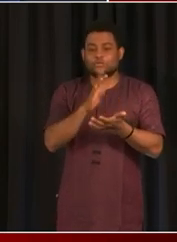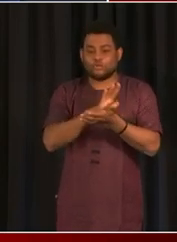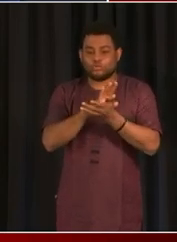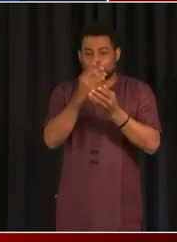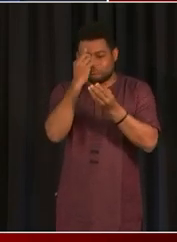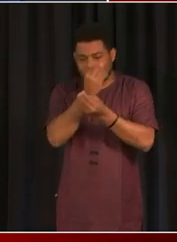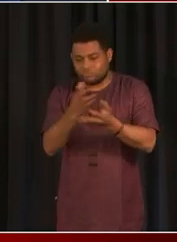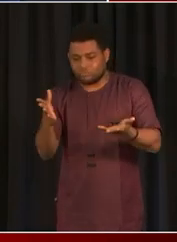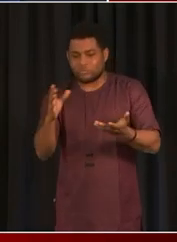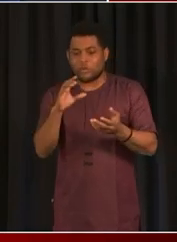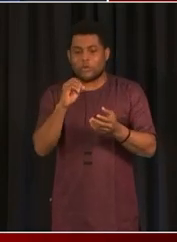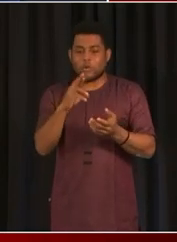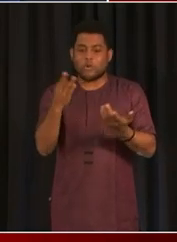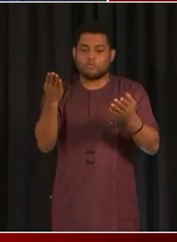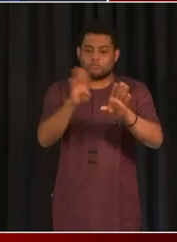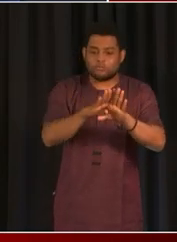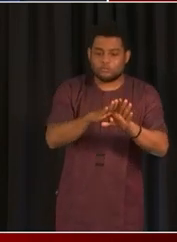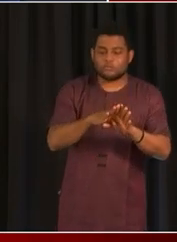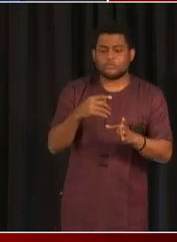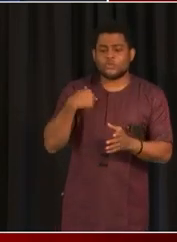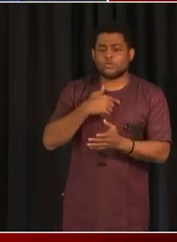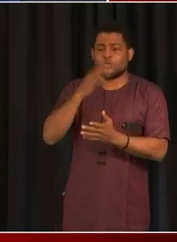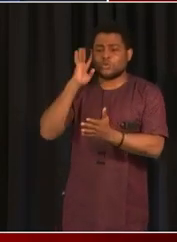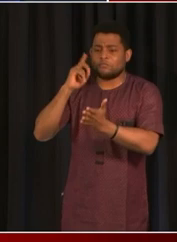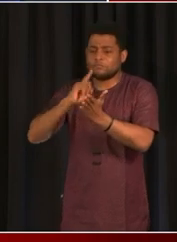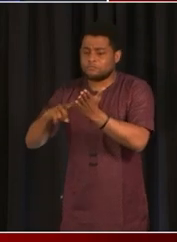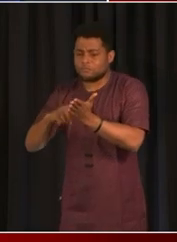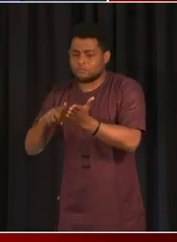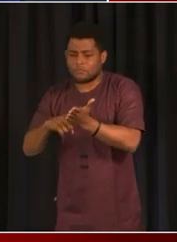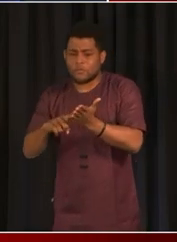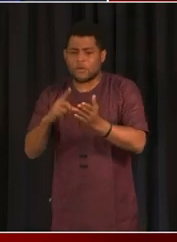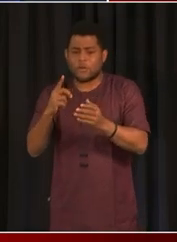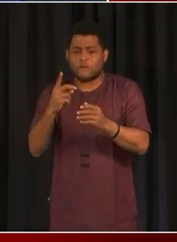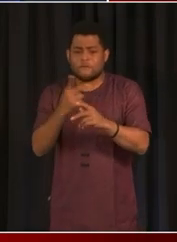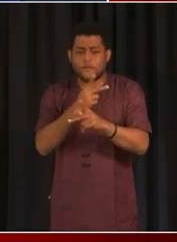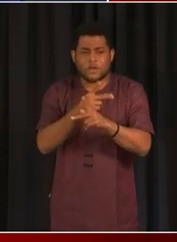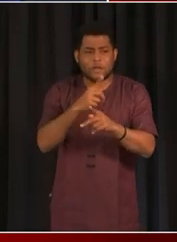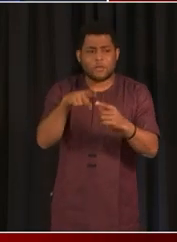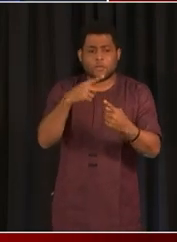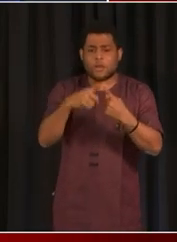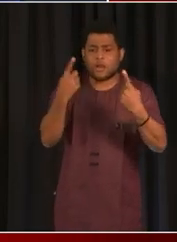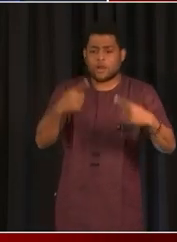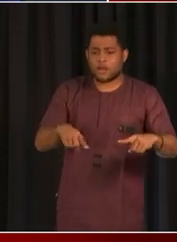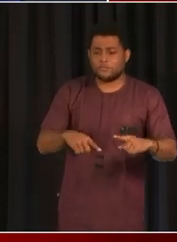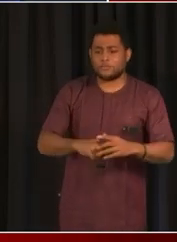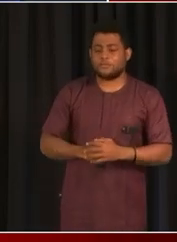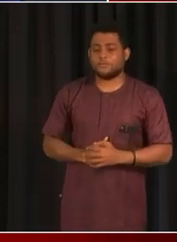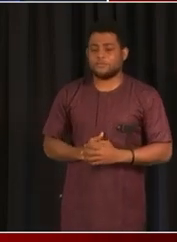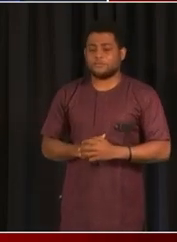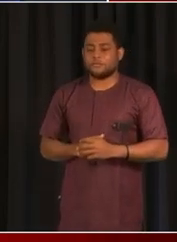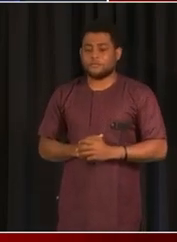of time. Our investigations lead us down that road. Okay, thank you, everybody.